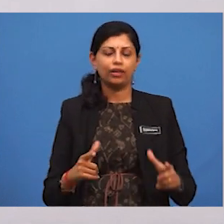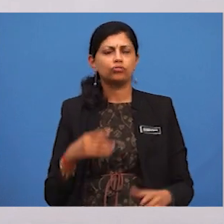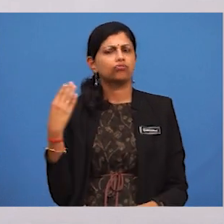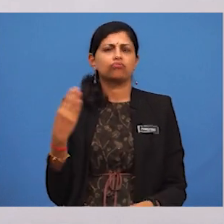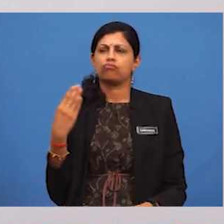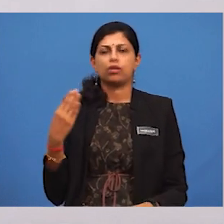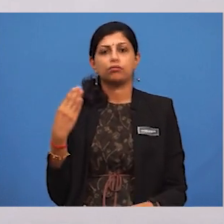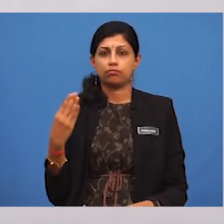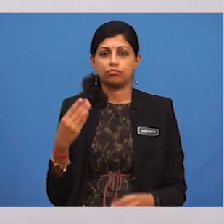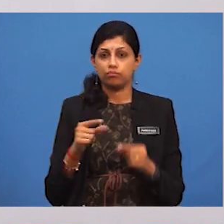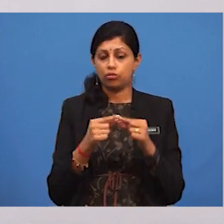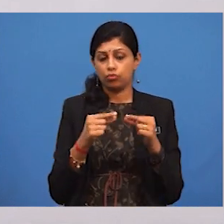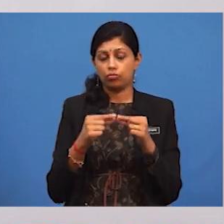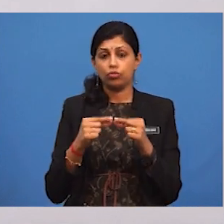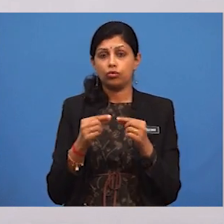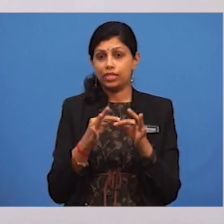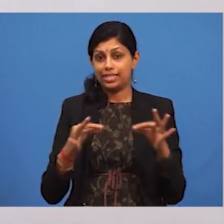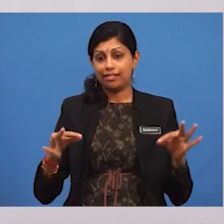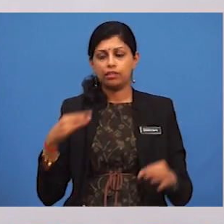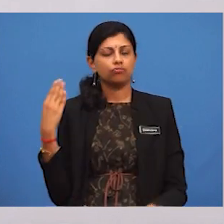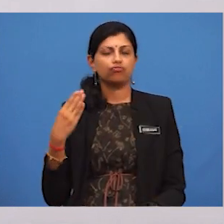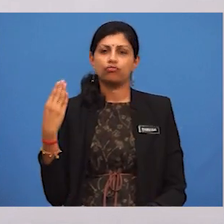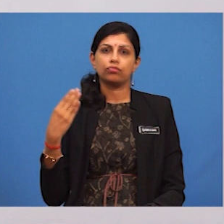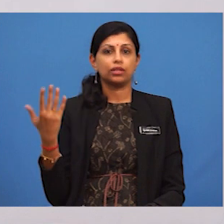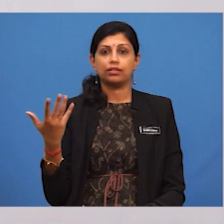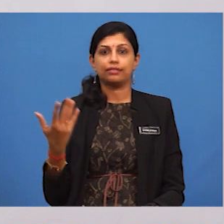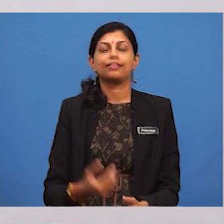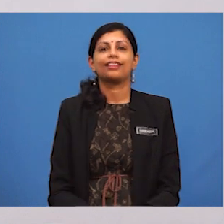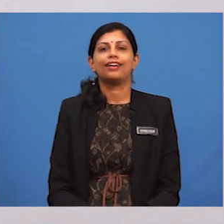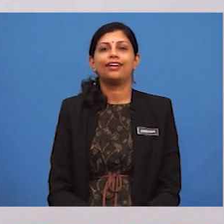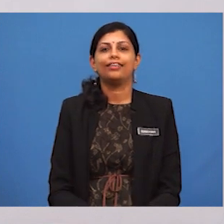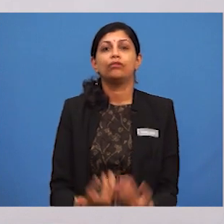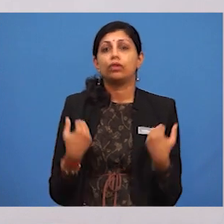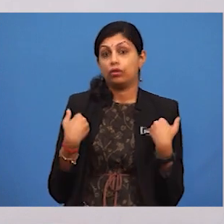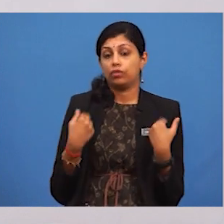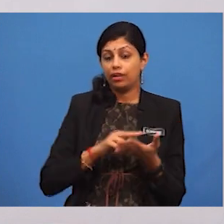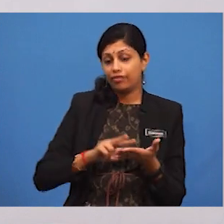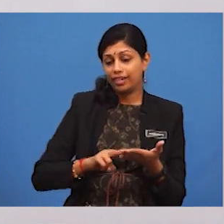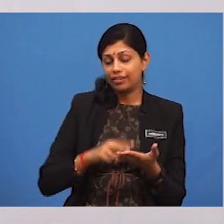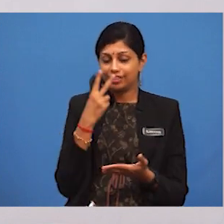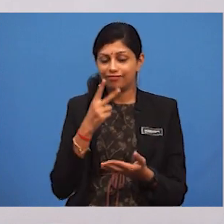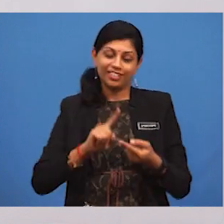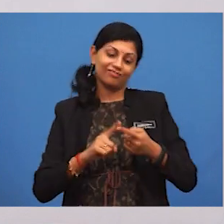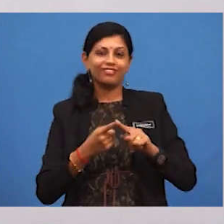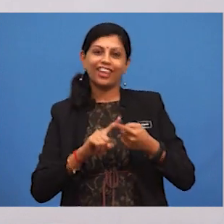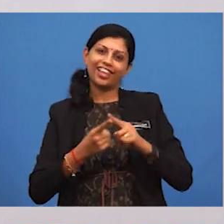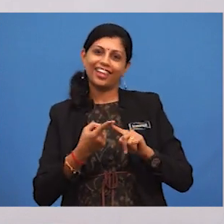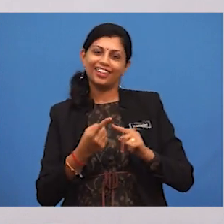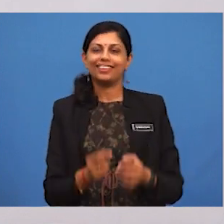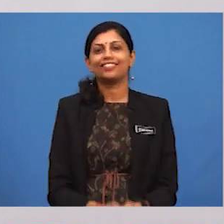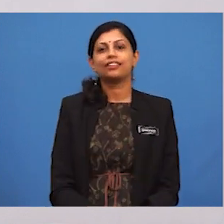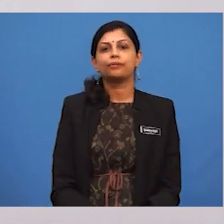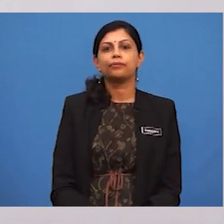tone. So, when someone reads it, it sounds friendly.